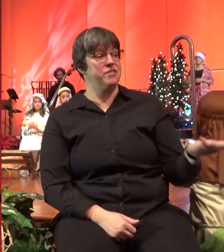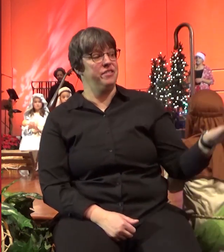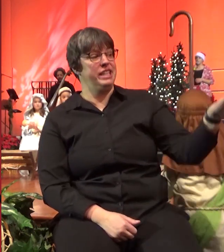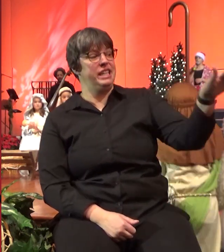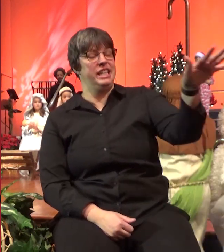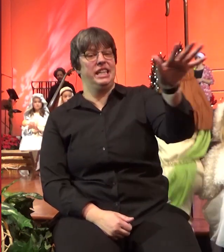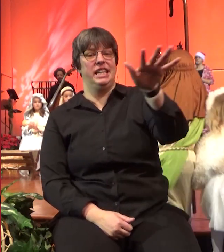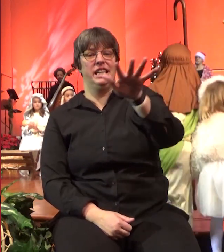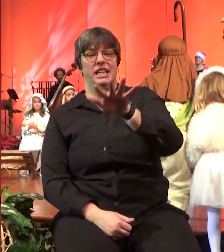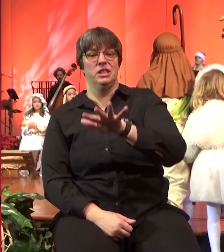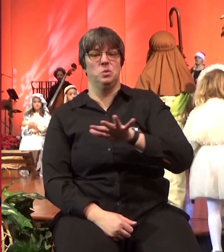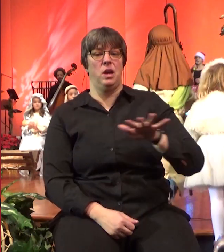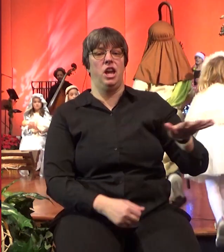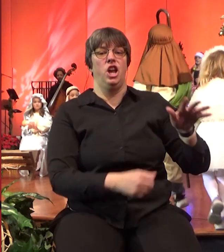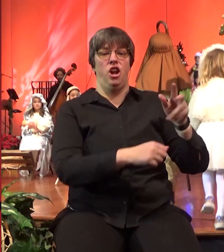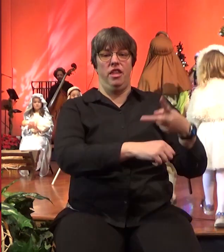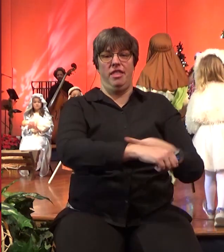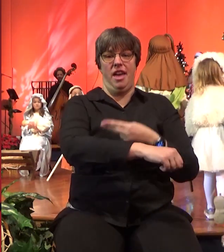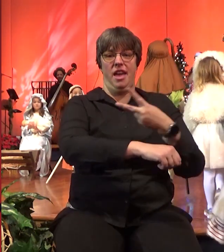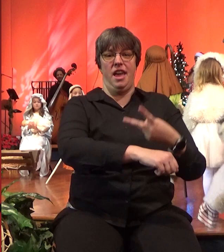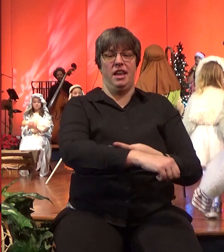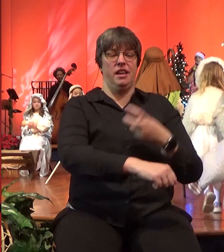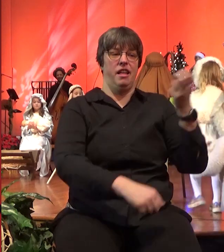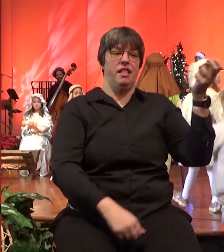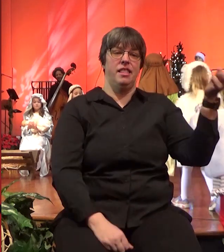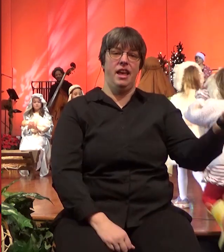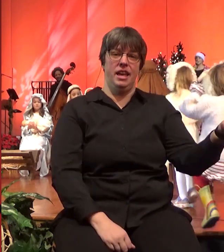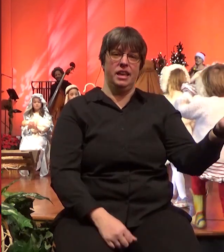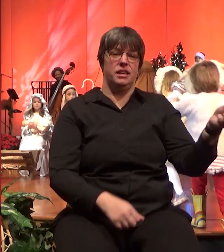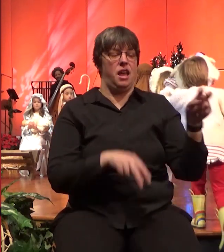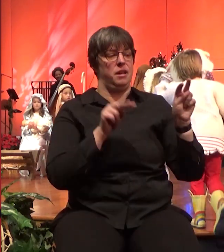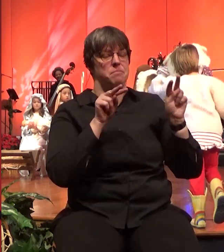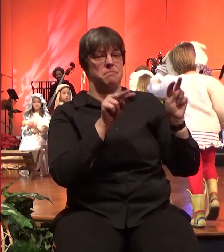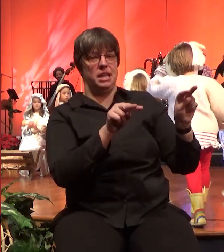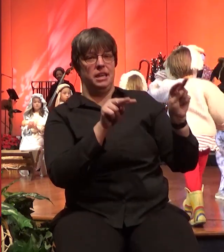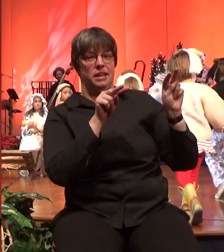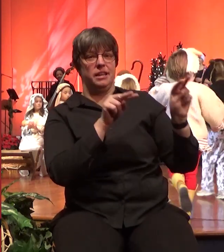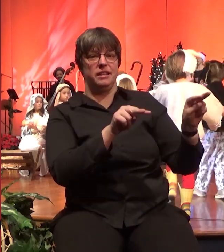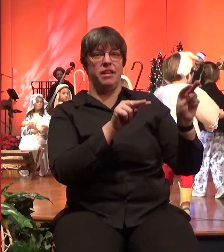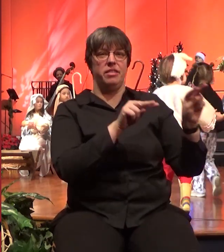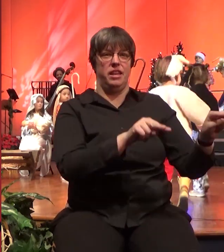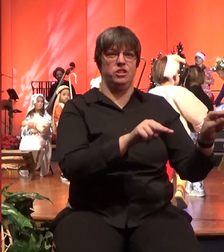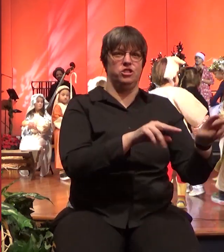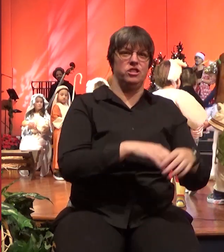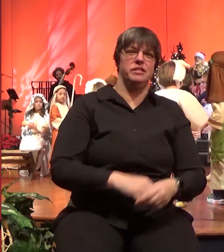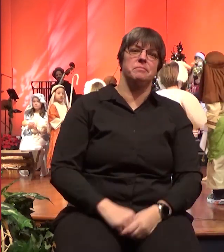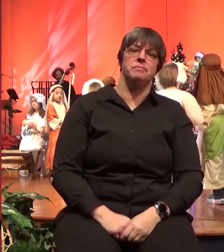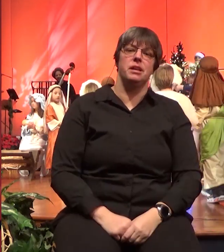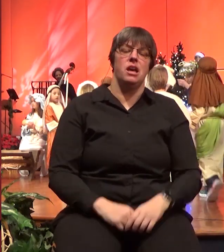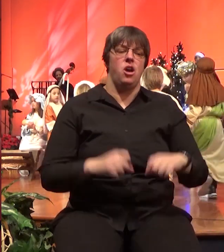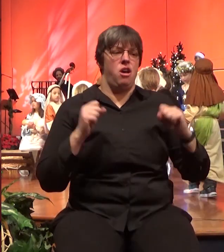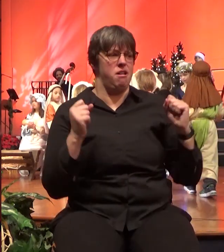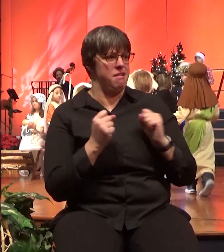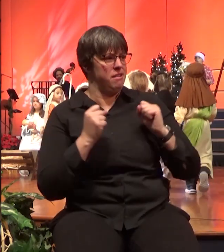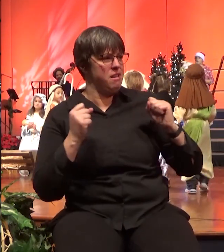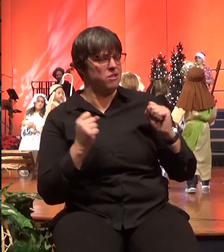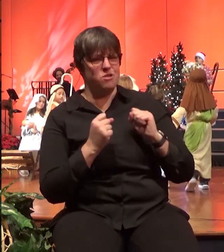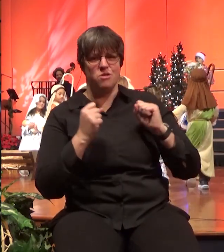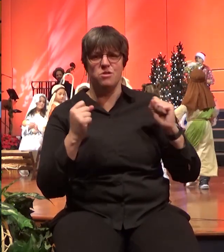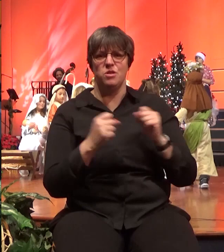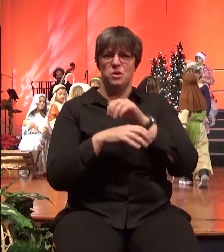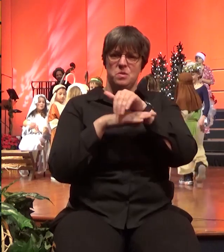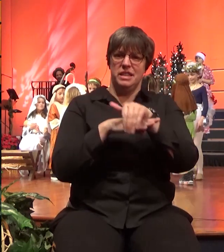in fields where they lay keeping their sheep on